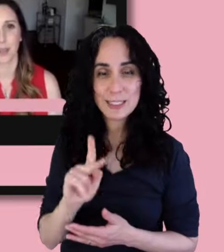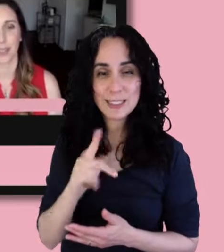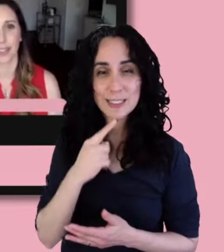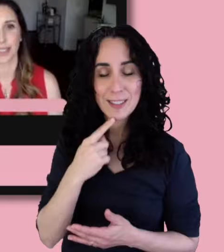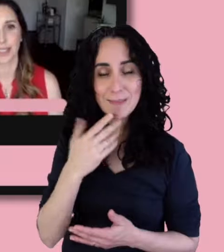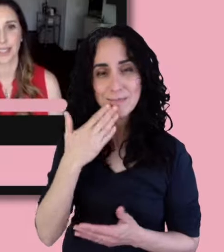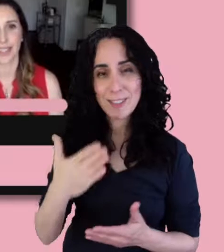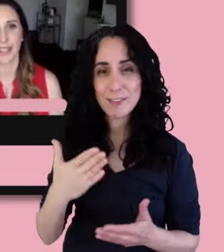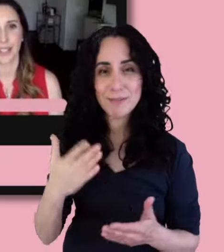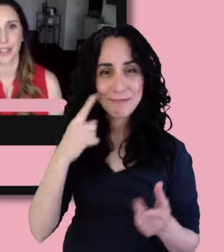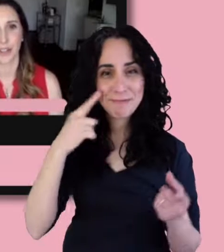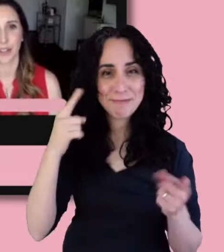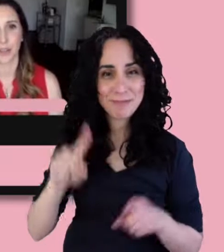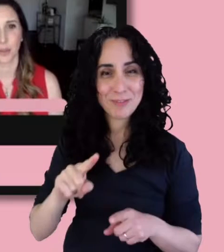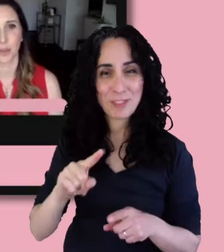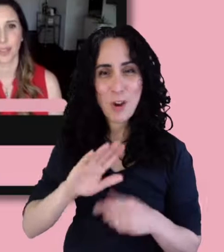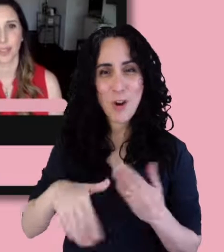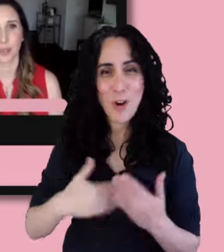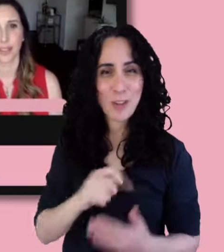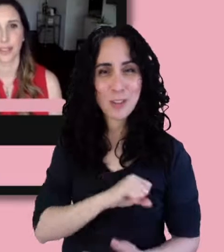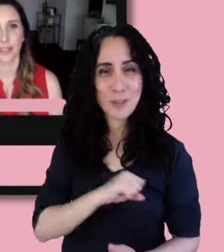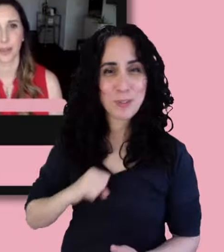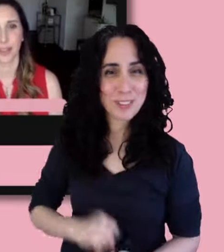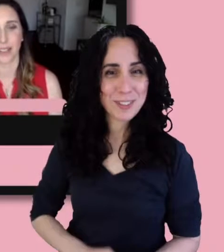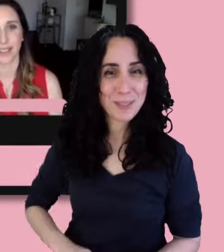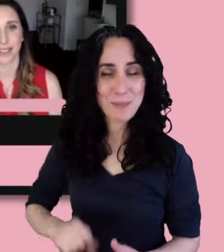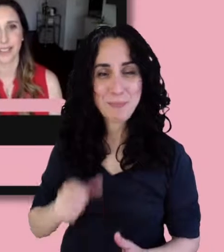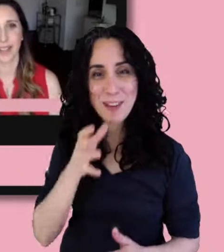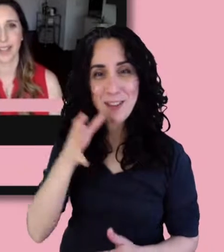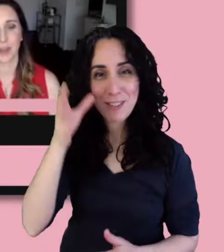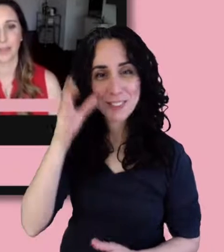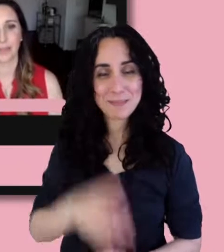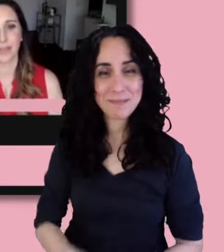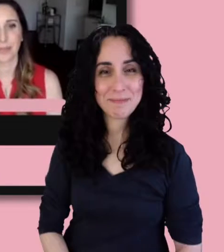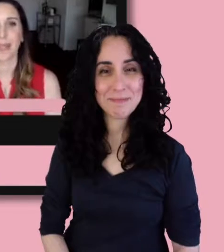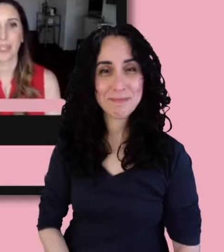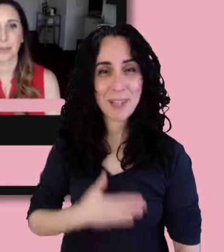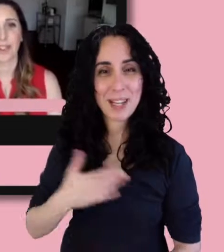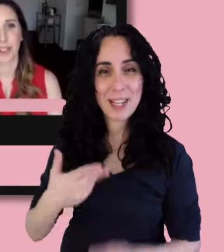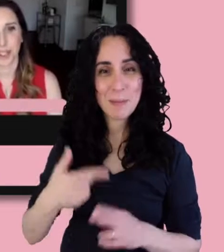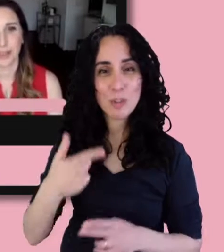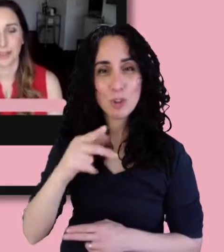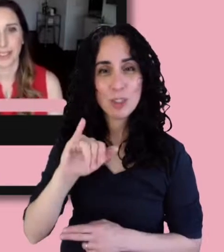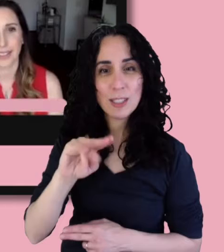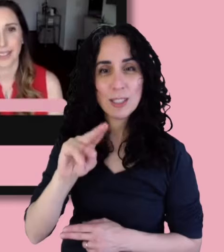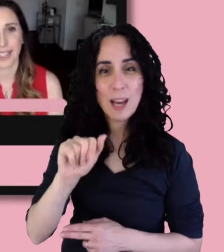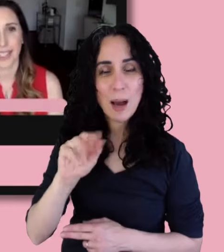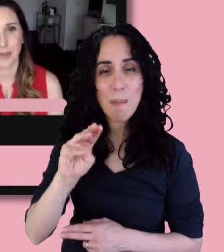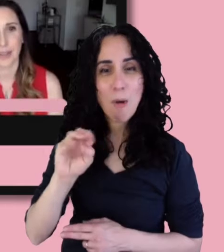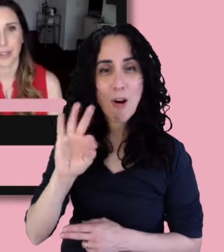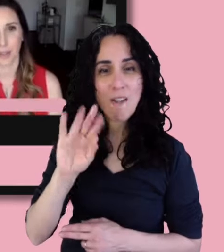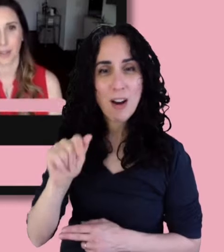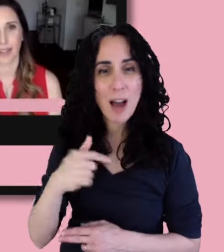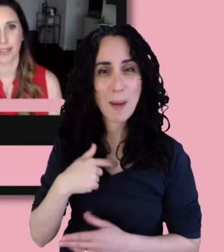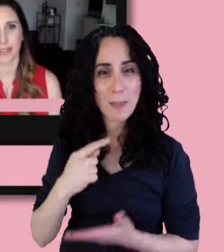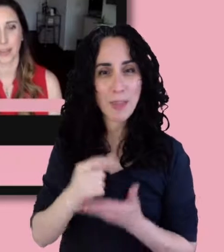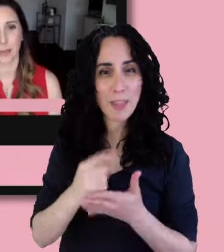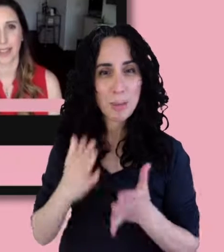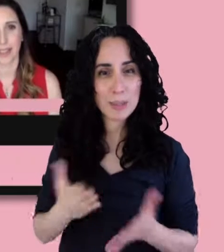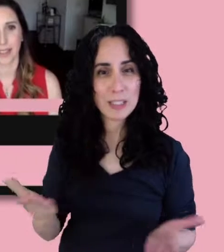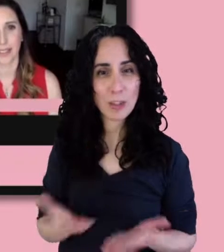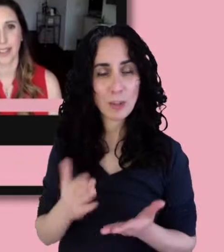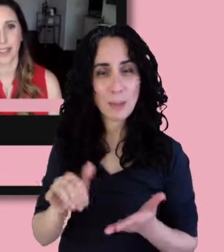much to everybody. And thank you to all the superhero parents out there. Yes. My name is Gina Moffa. I am a therapist